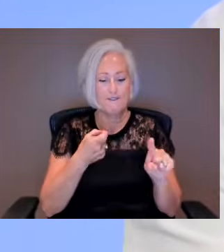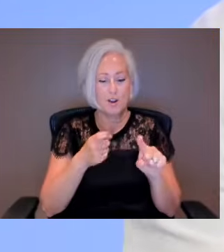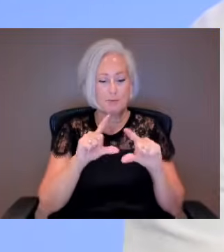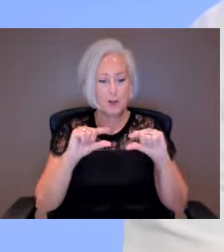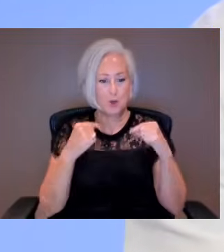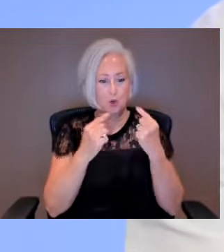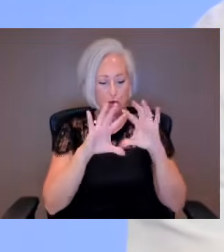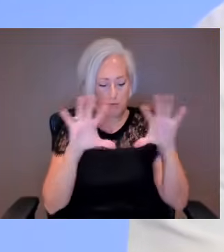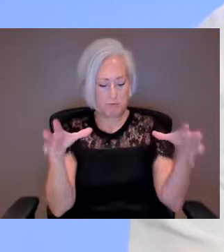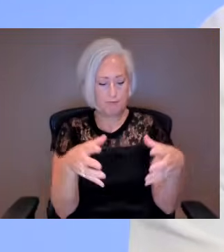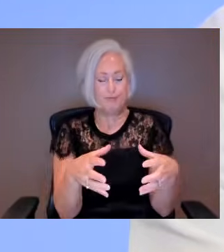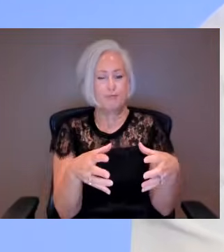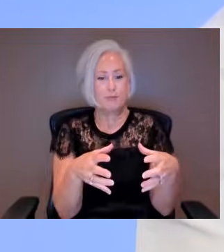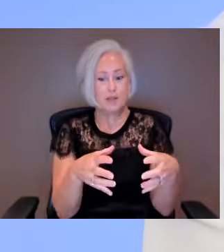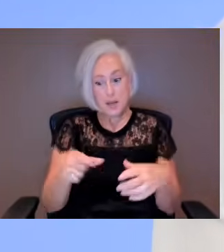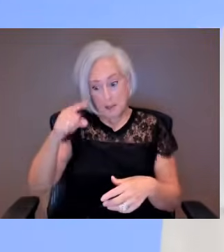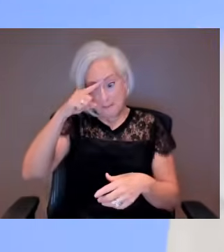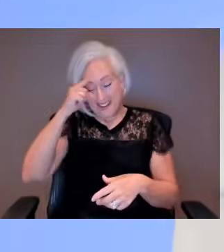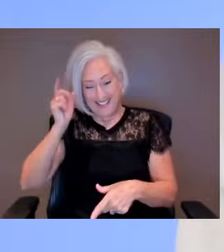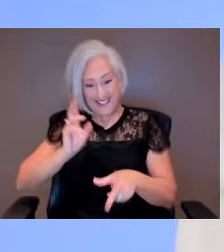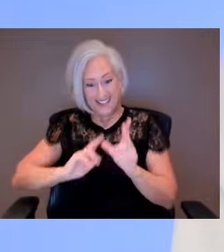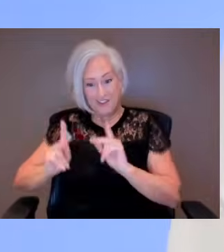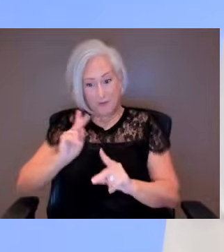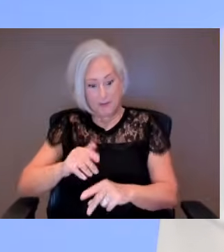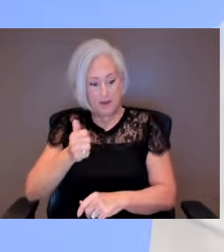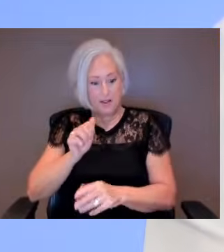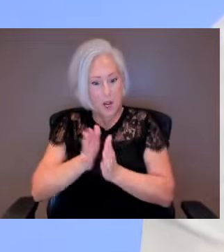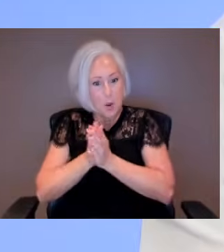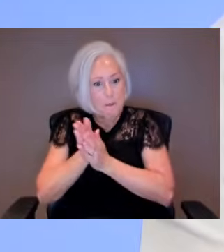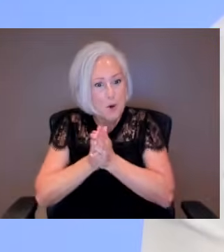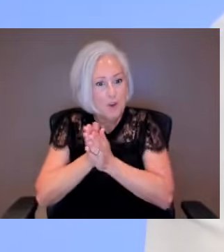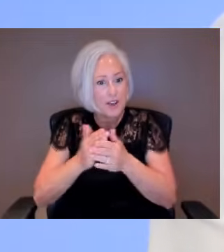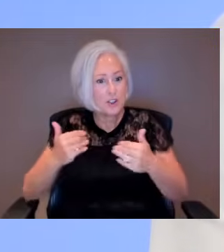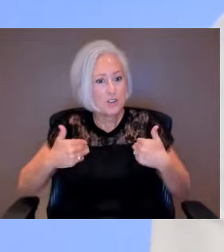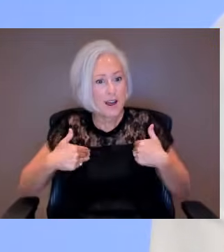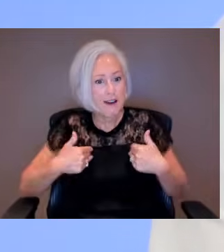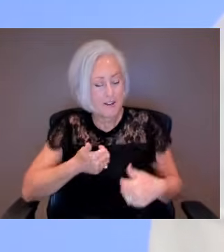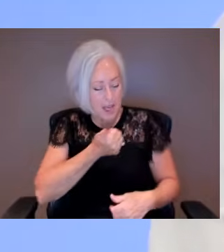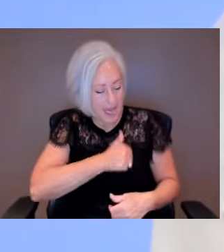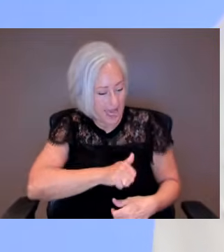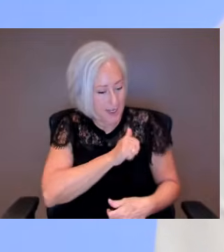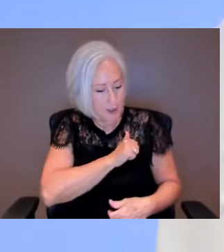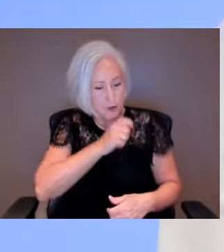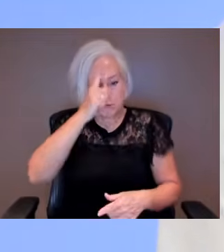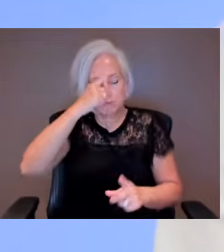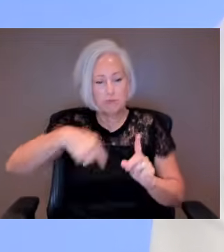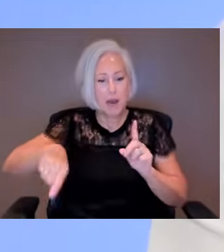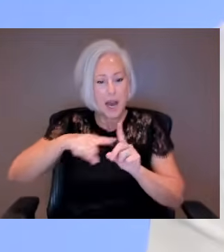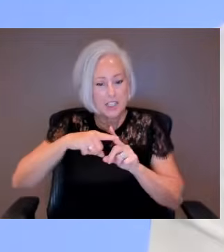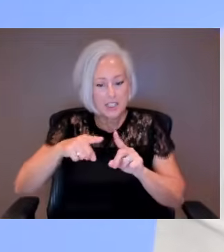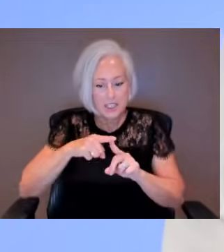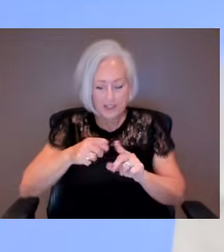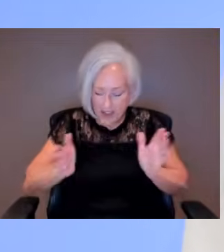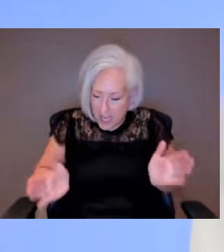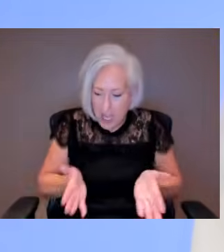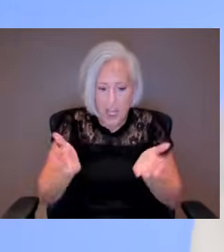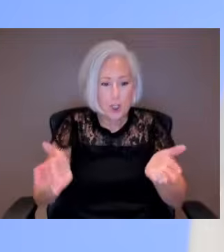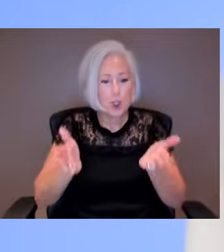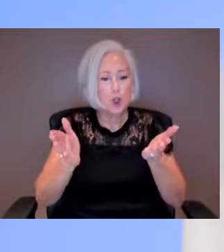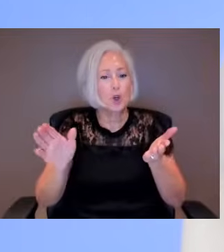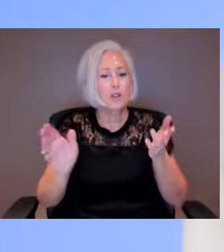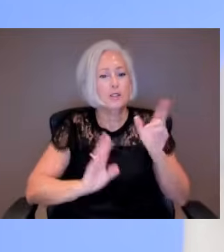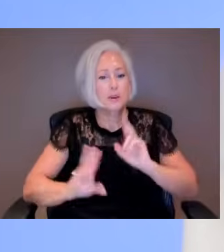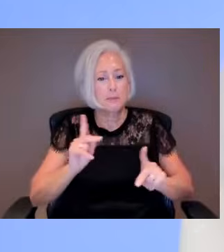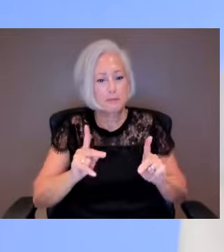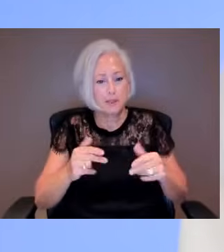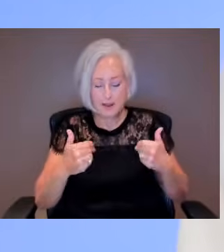who are motivated and positive and encouraging and all of those things. having support systems in place. I